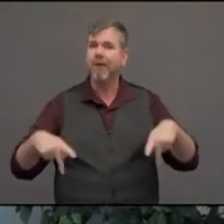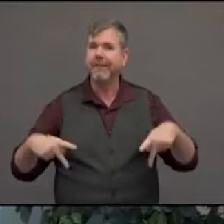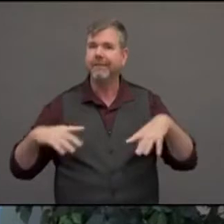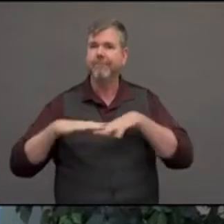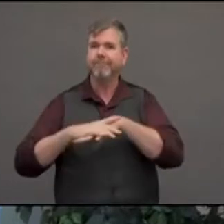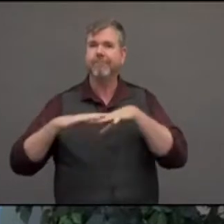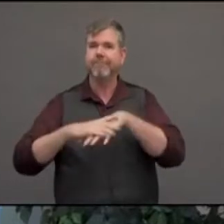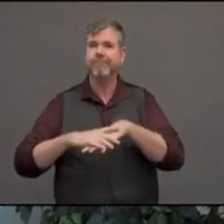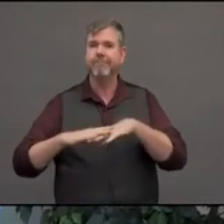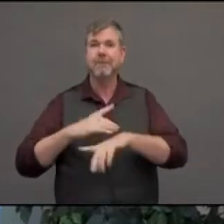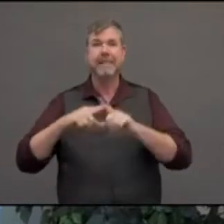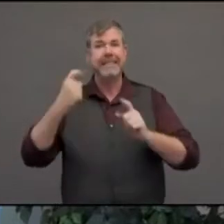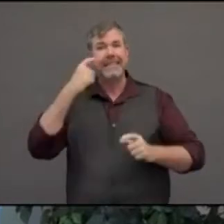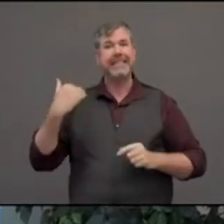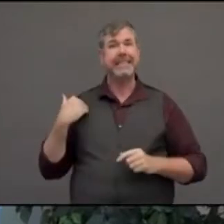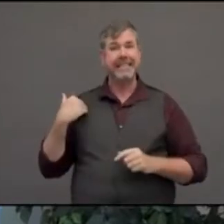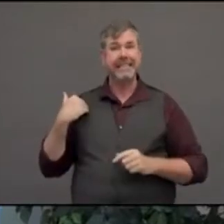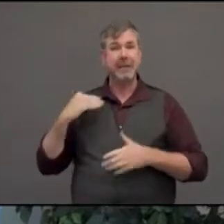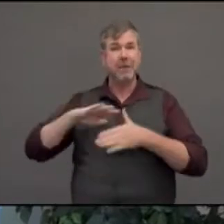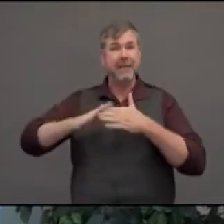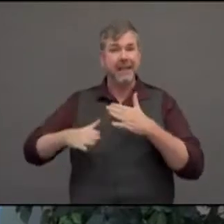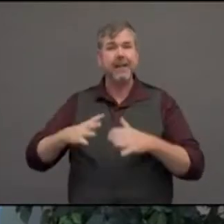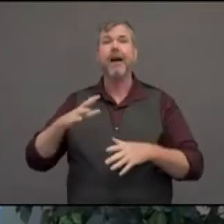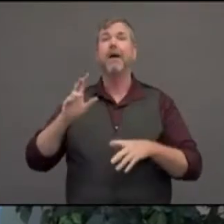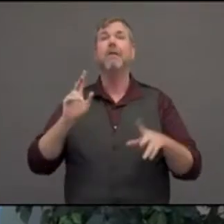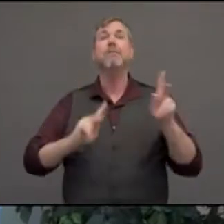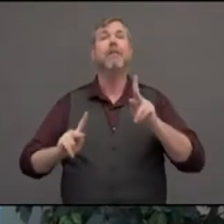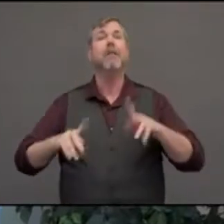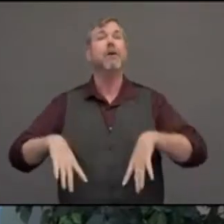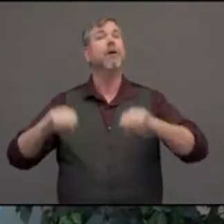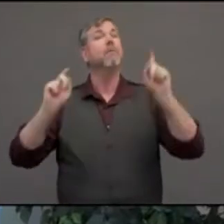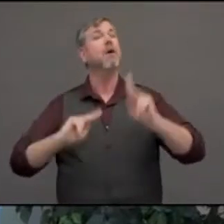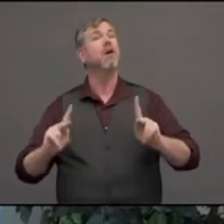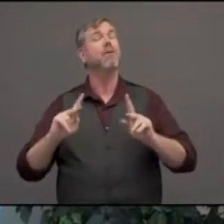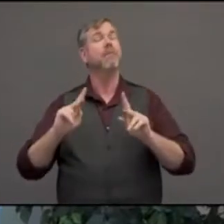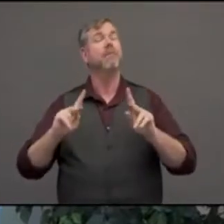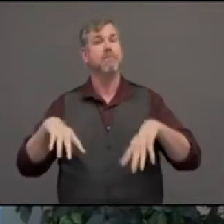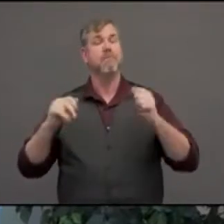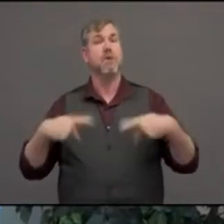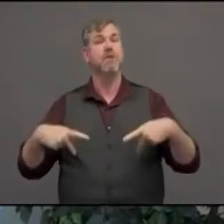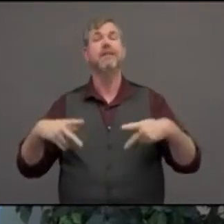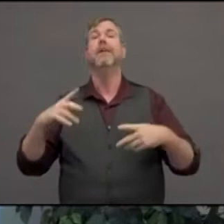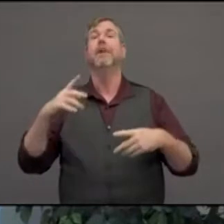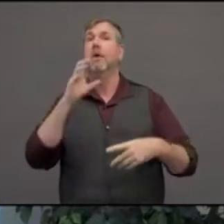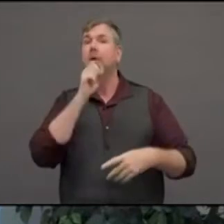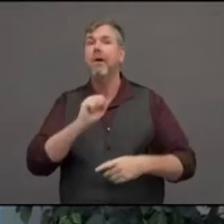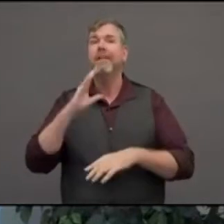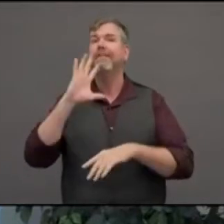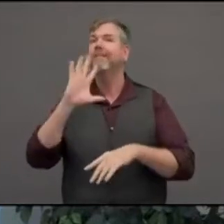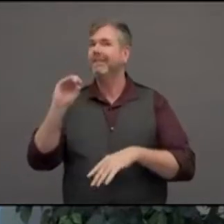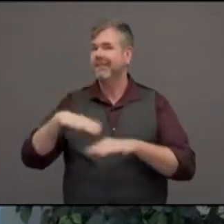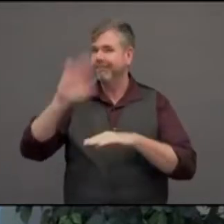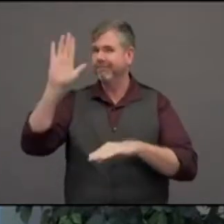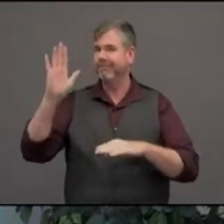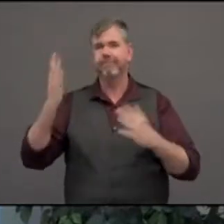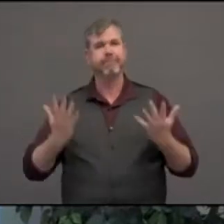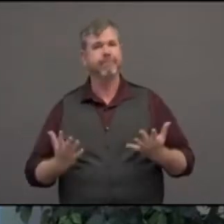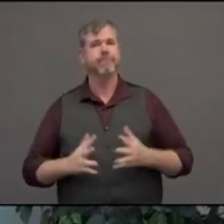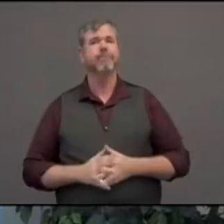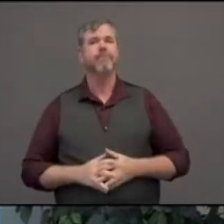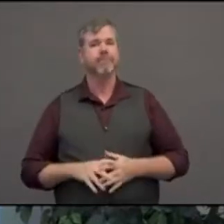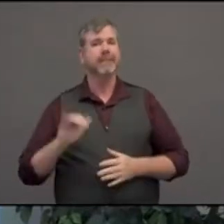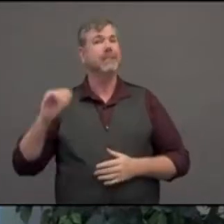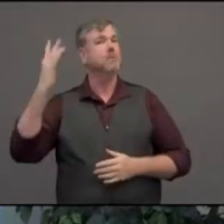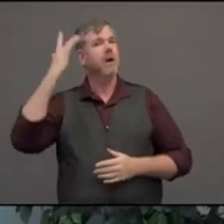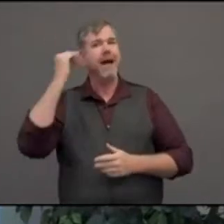older were having a party. So everybody, we have to do our part. I want to say, ask you,